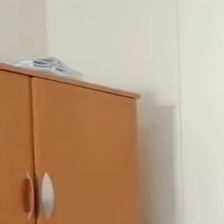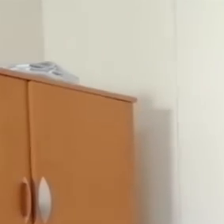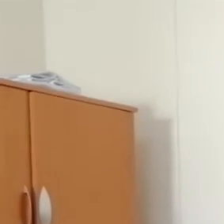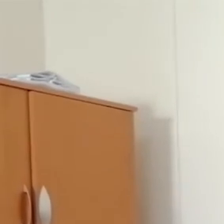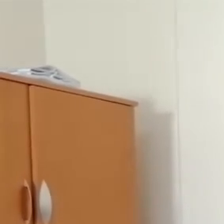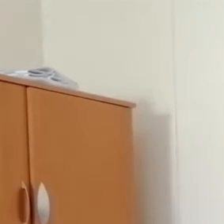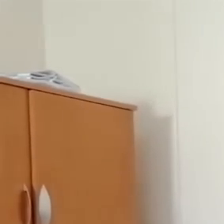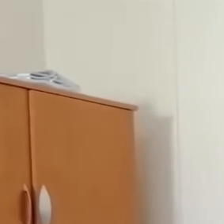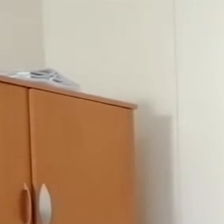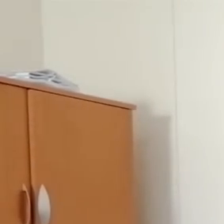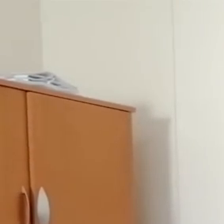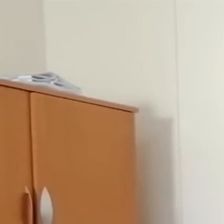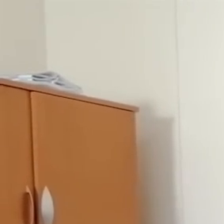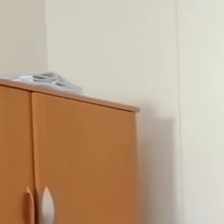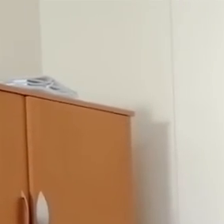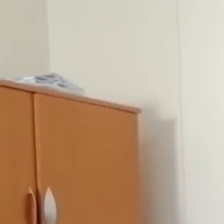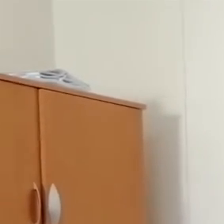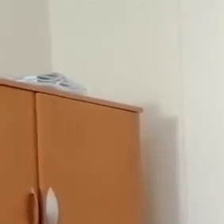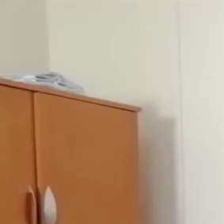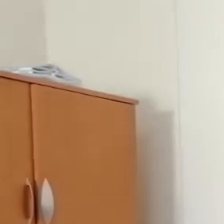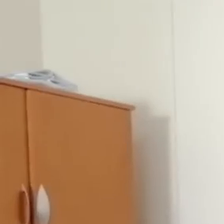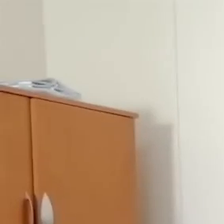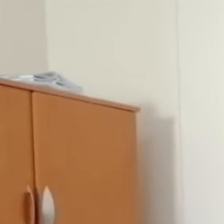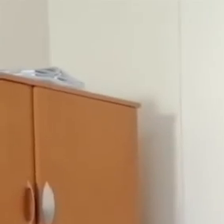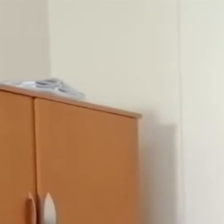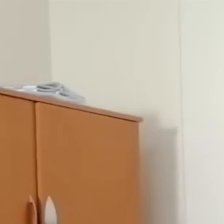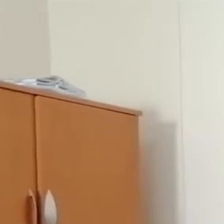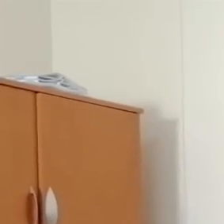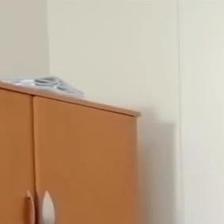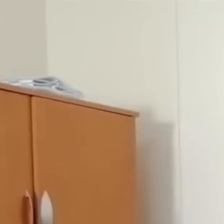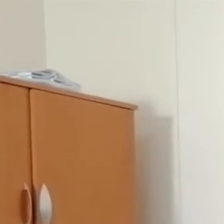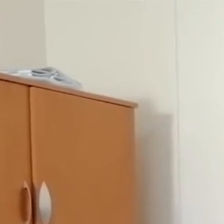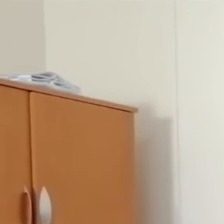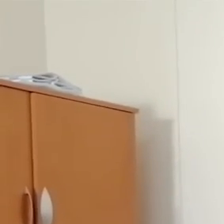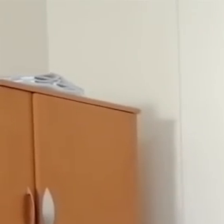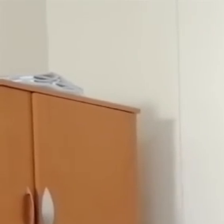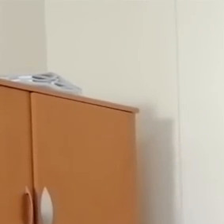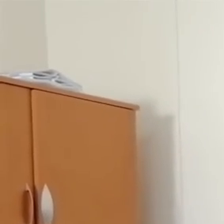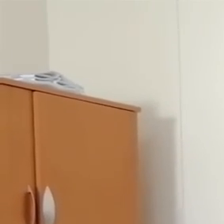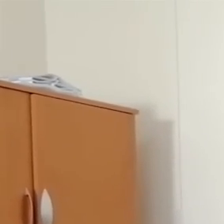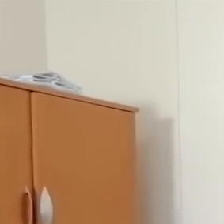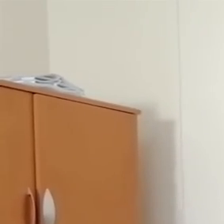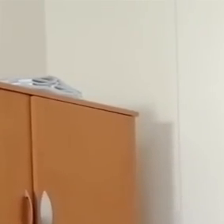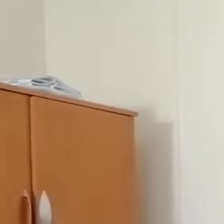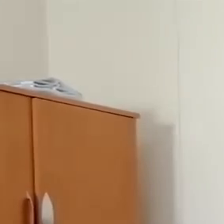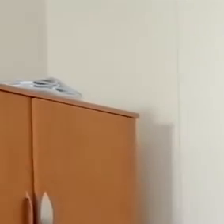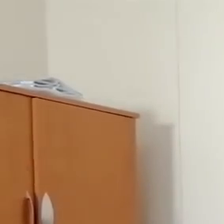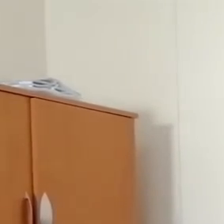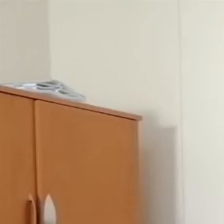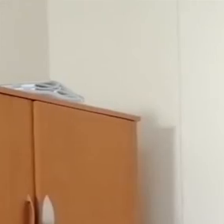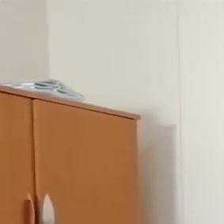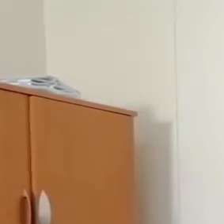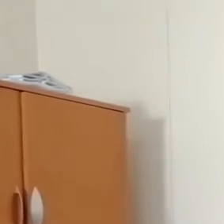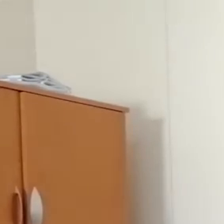are now. Because if you are given something like that, then you should take that or grab that opportunity and make full use of